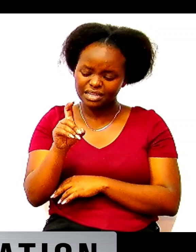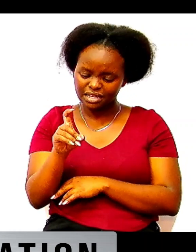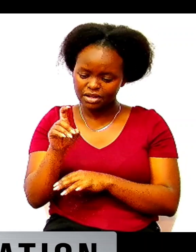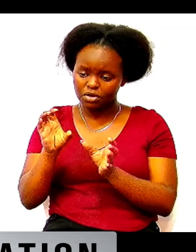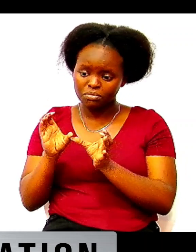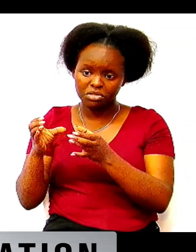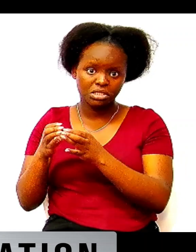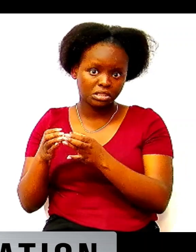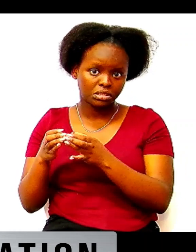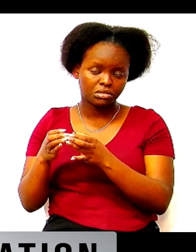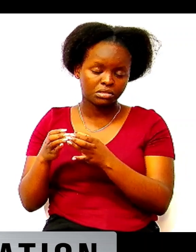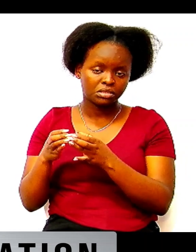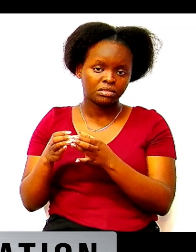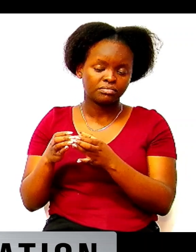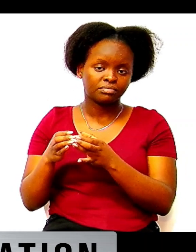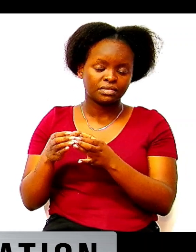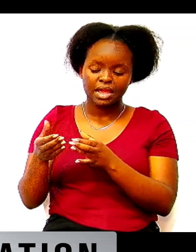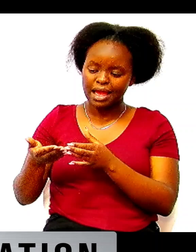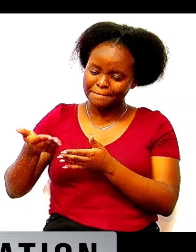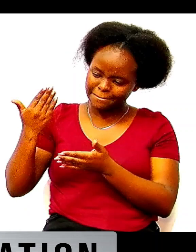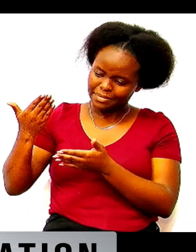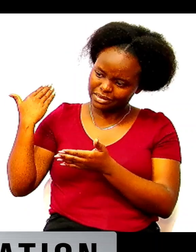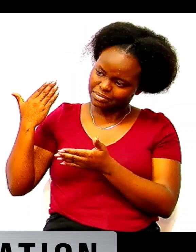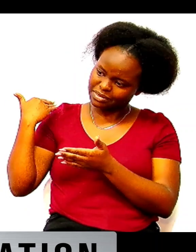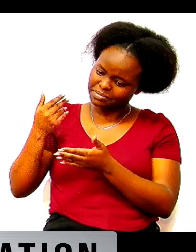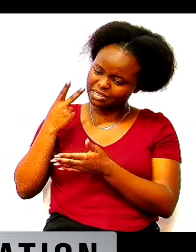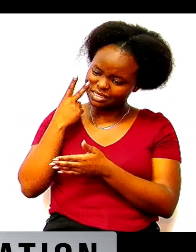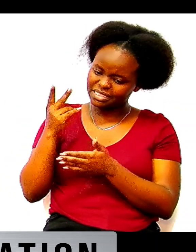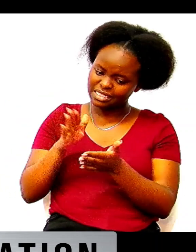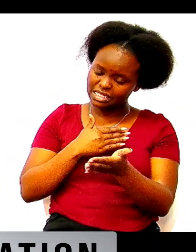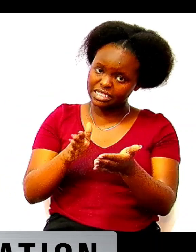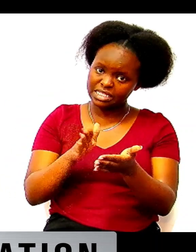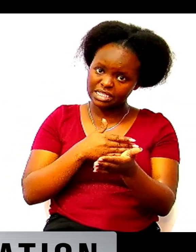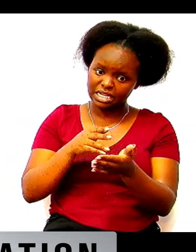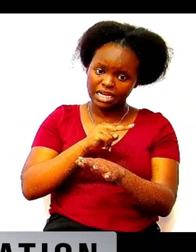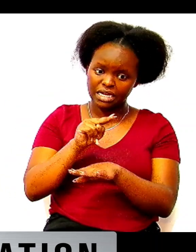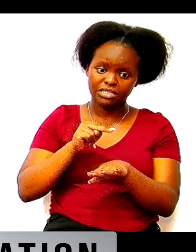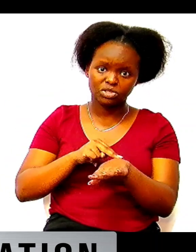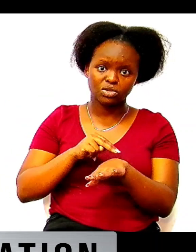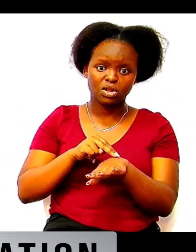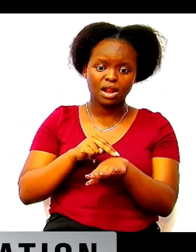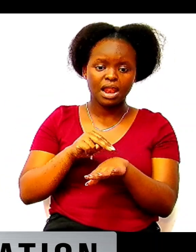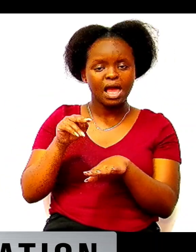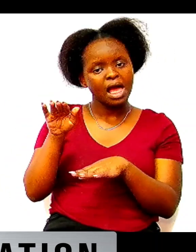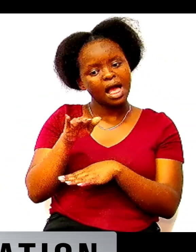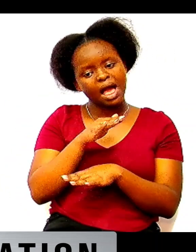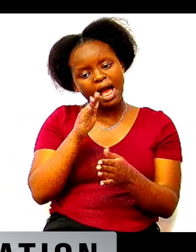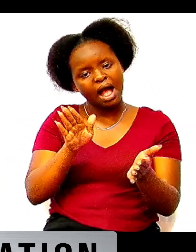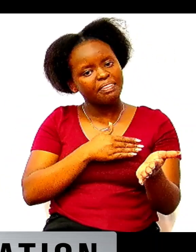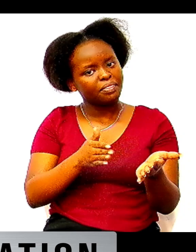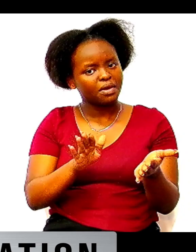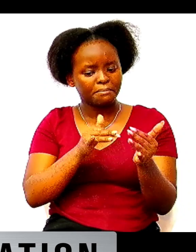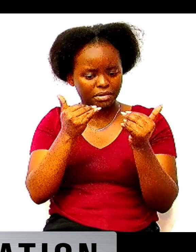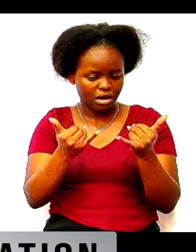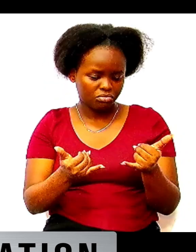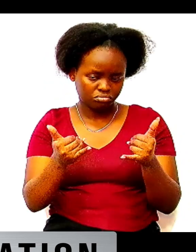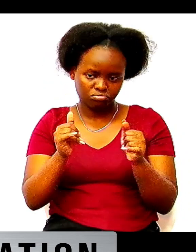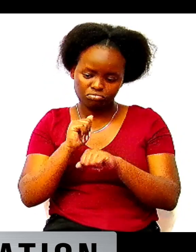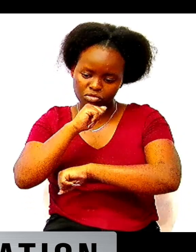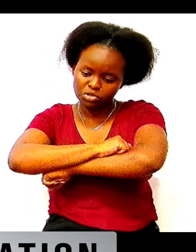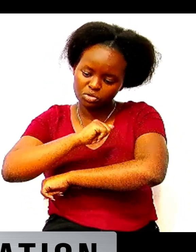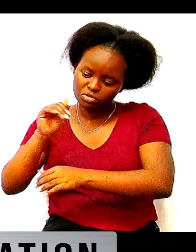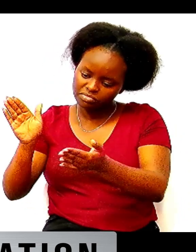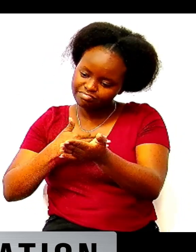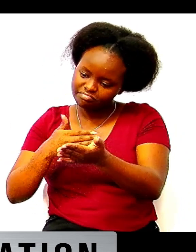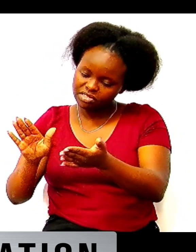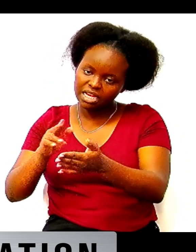way, much earlier, we only used to sing the national anthem. Now, schools sing the national anthem of